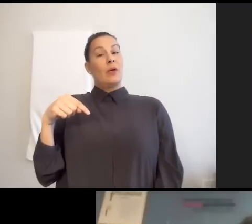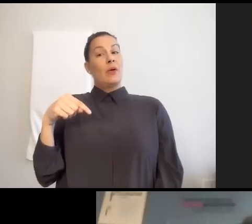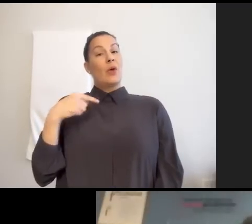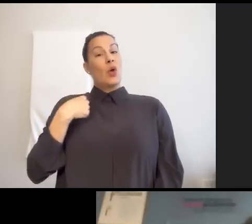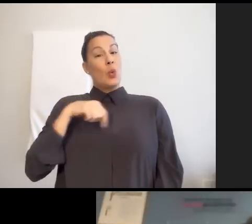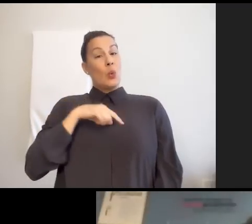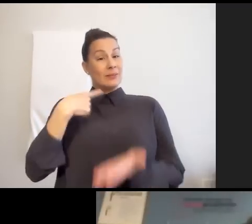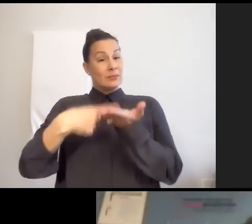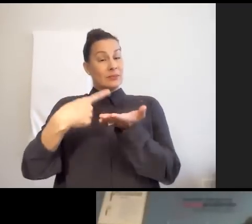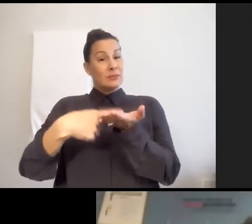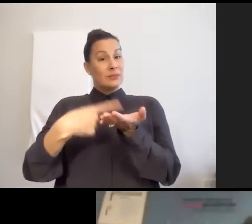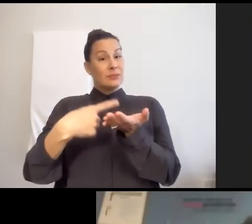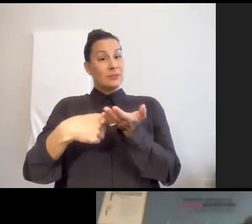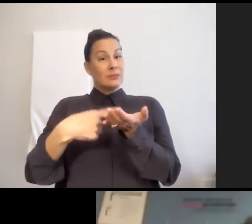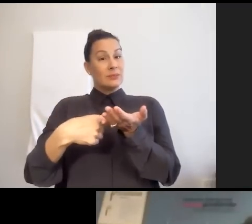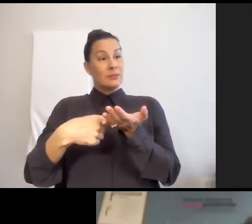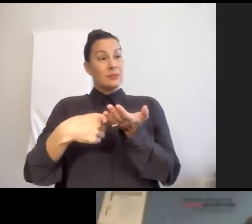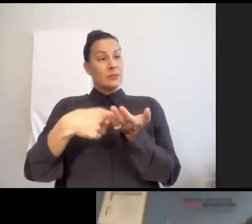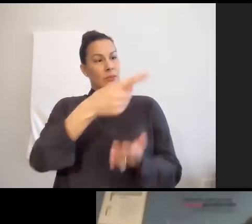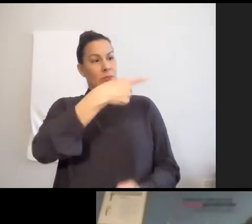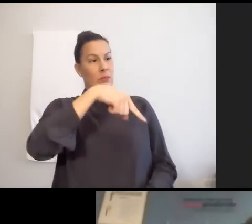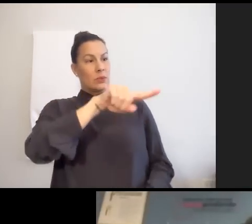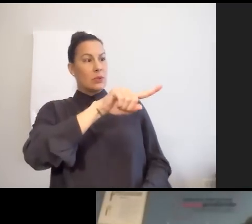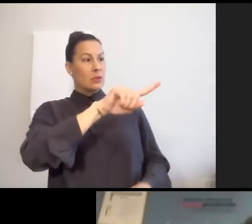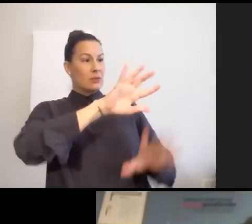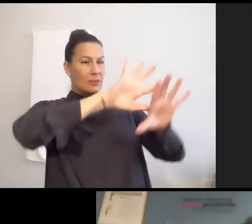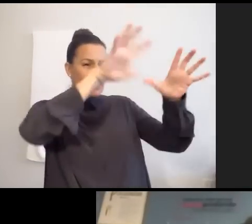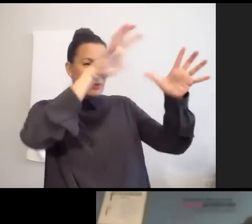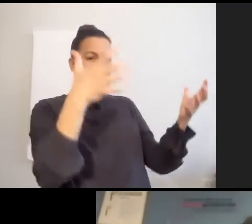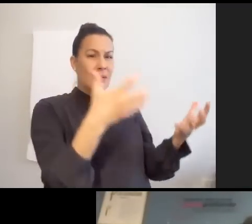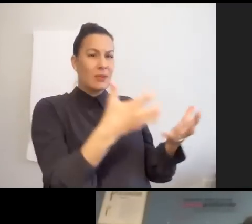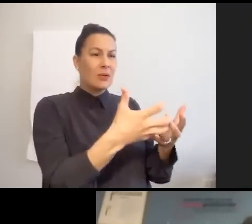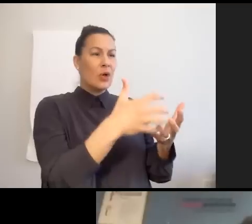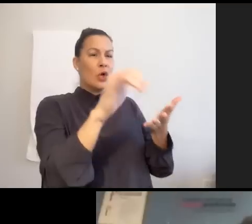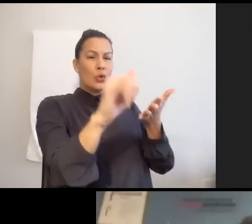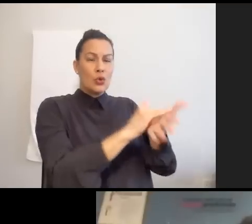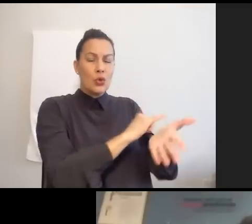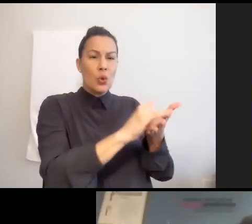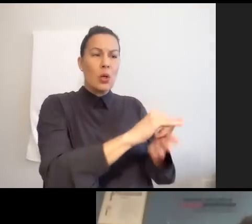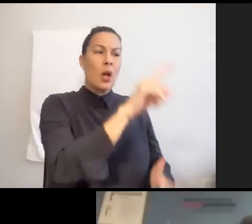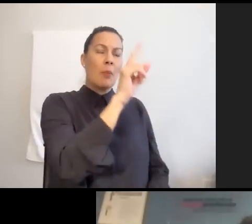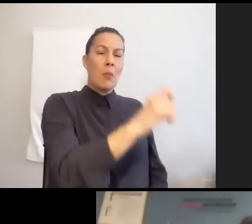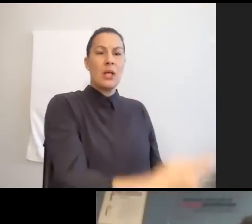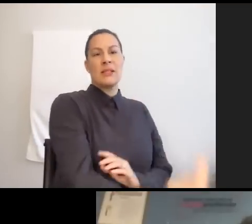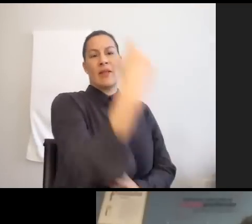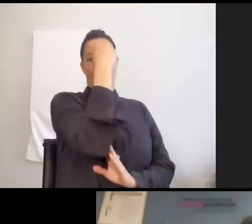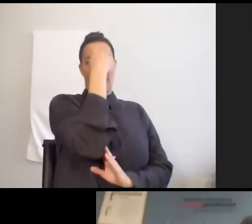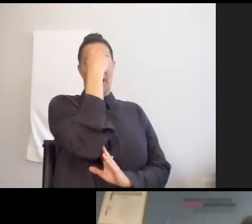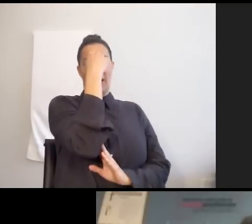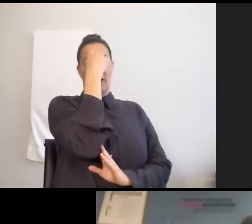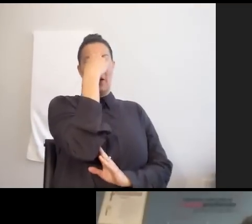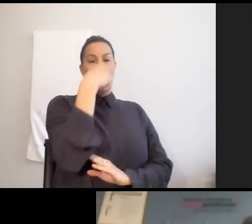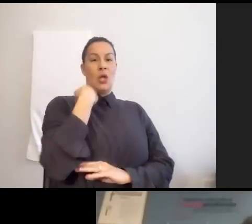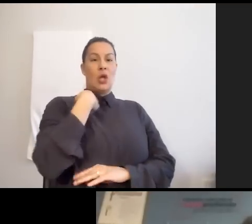because society needs to think about this. New York has to think about this. How long are we going to continue trampling all of these people's